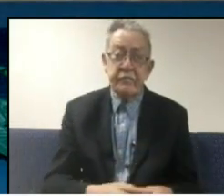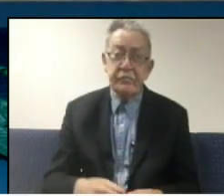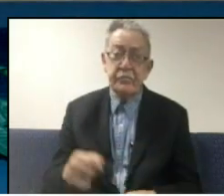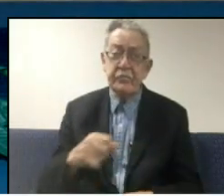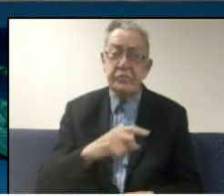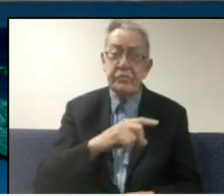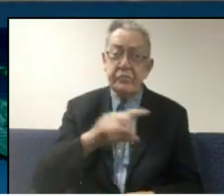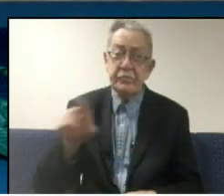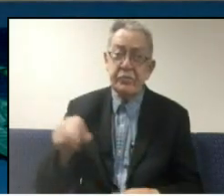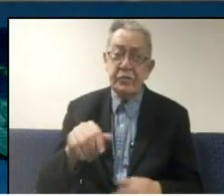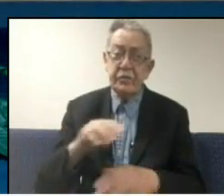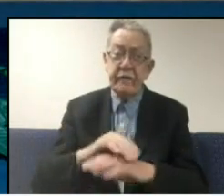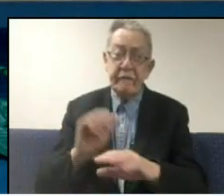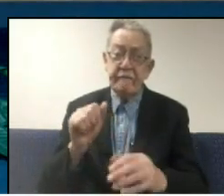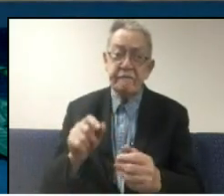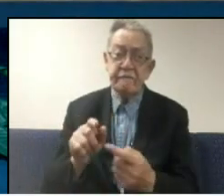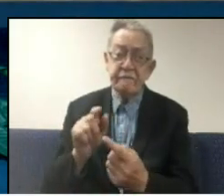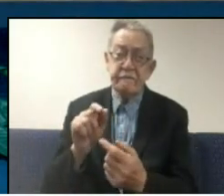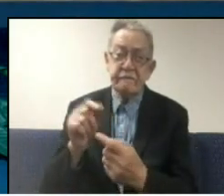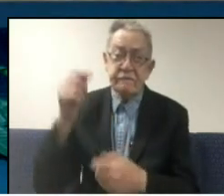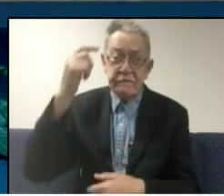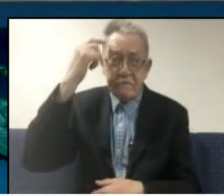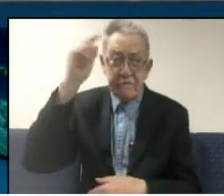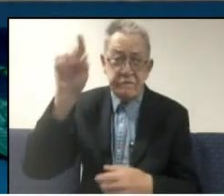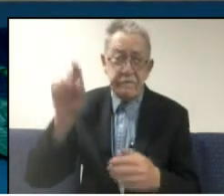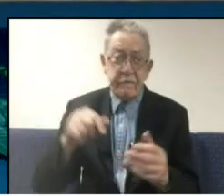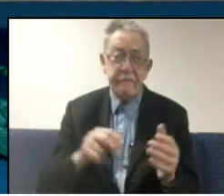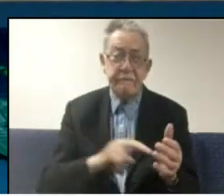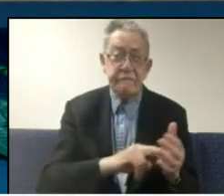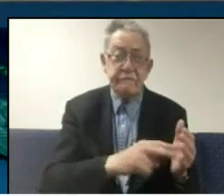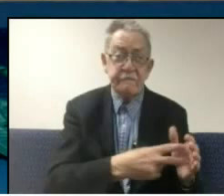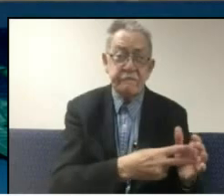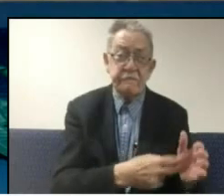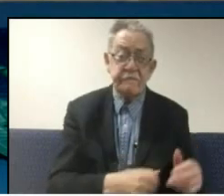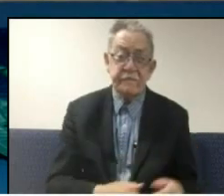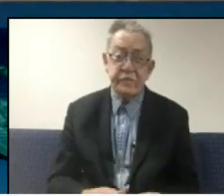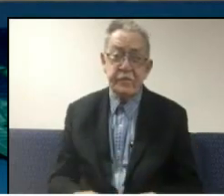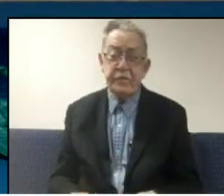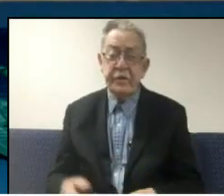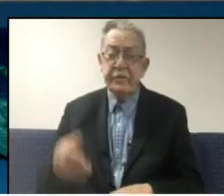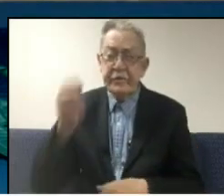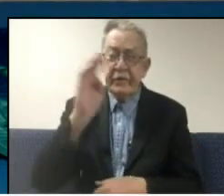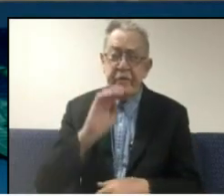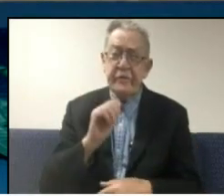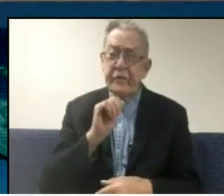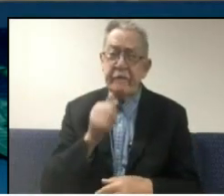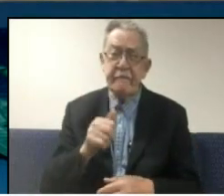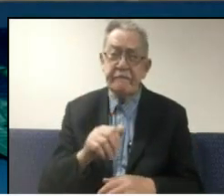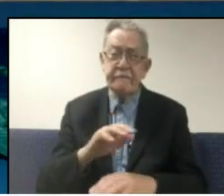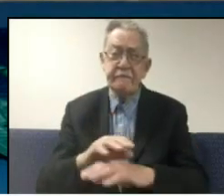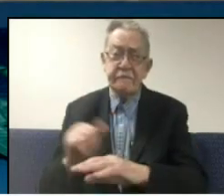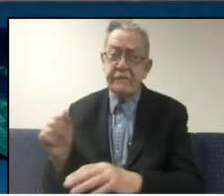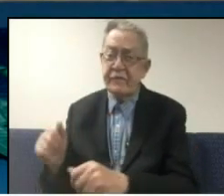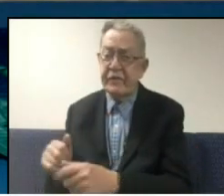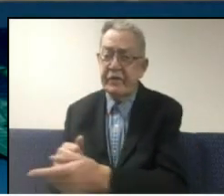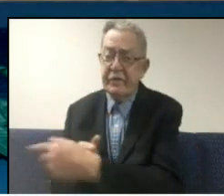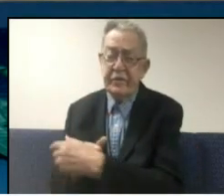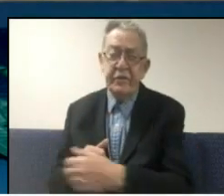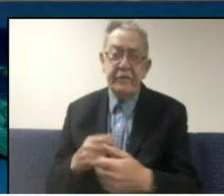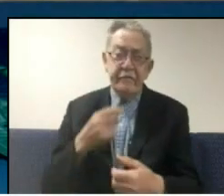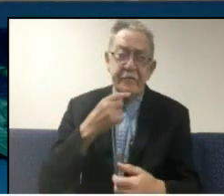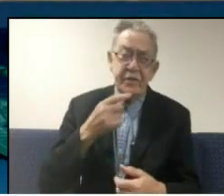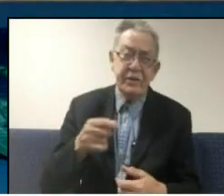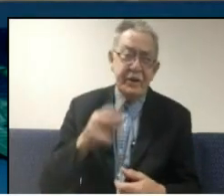purpose. God doesn't just call you and has nothing further to do with you. I'll see you in heaven. No,